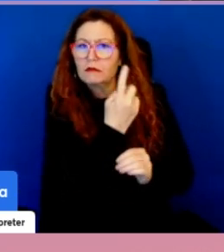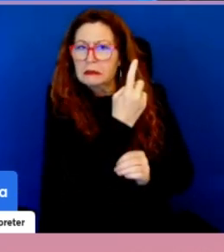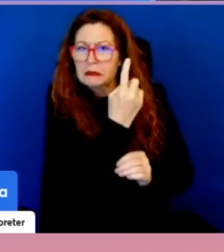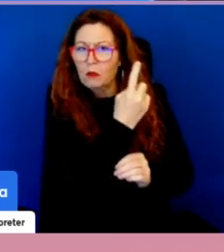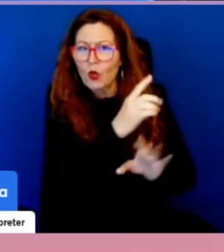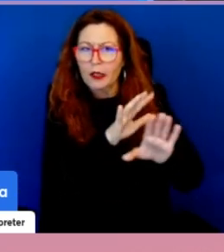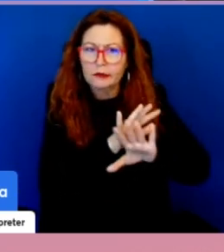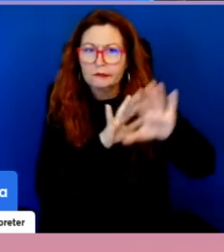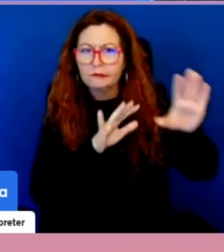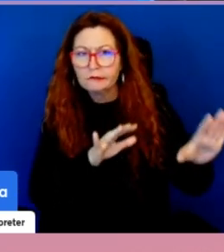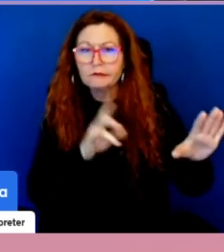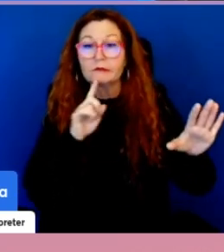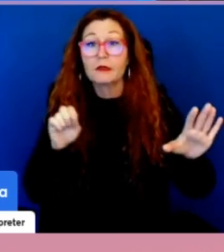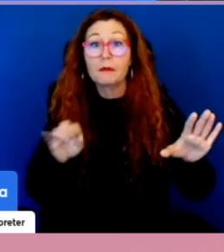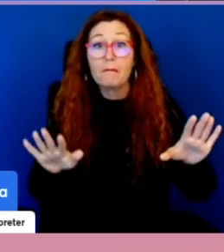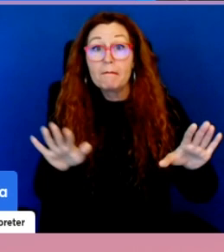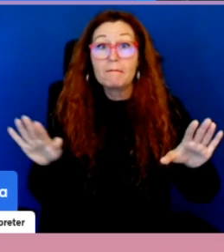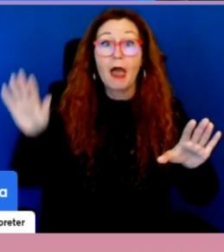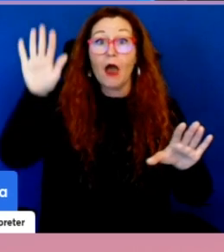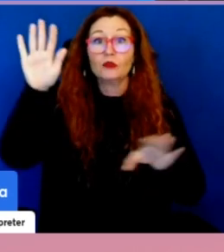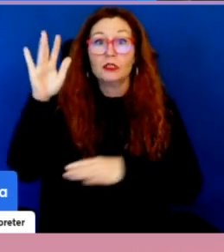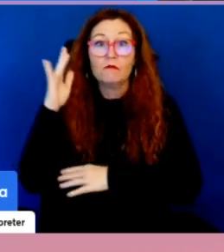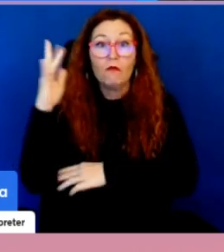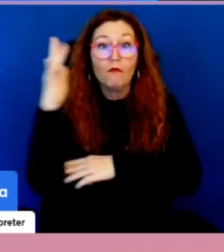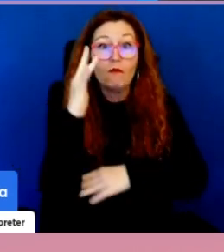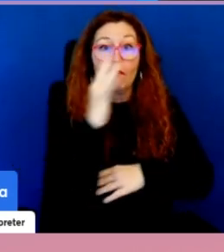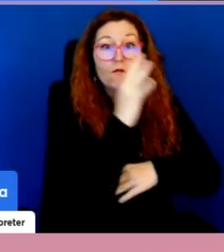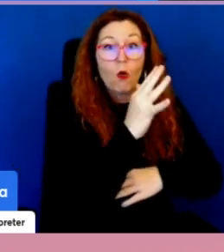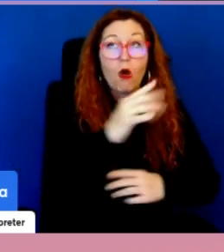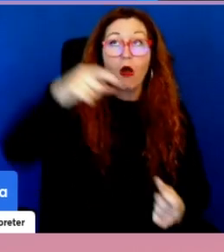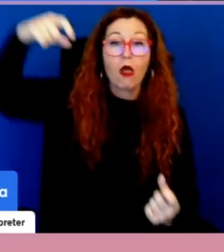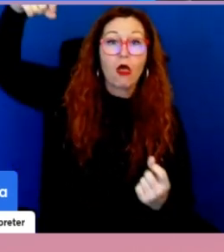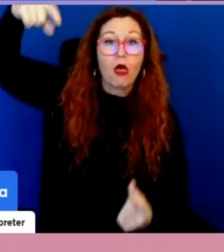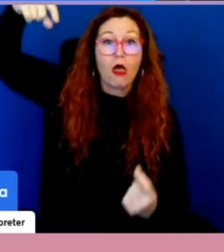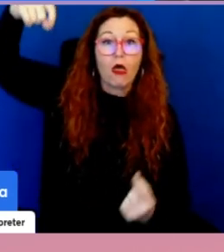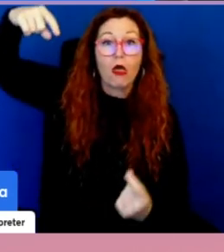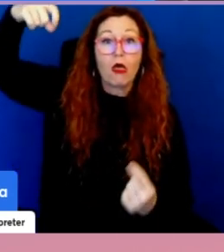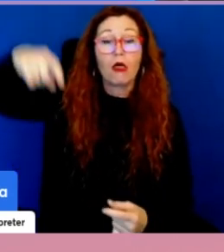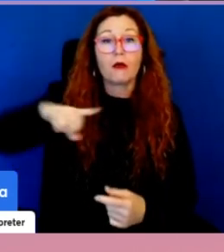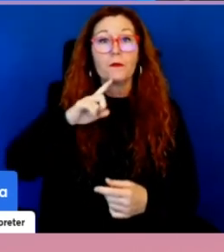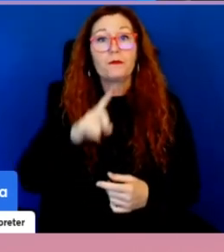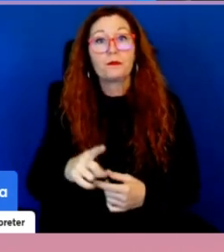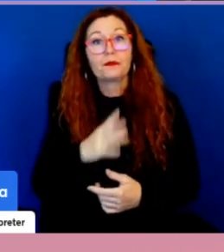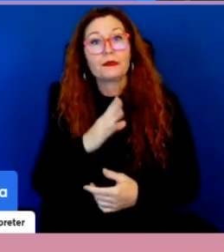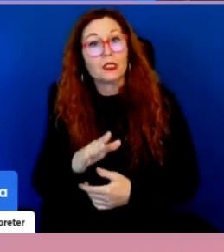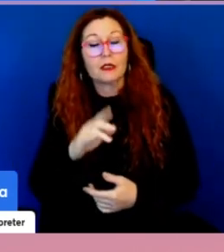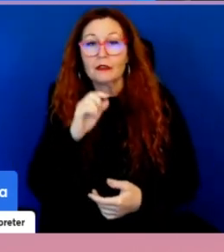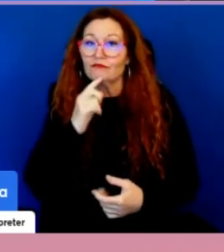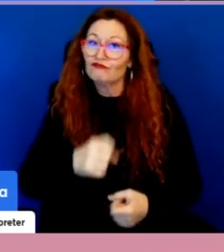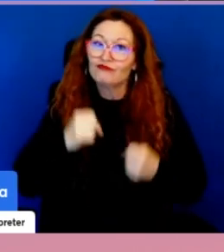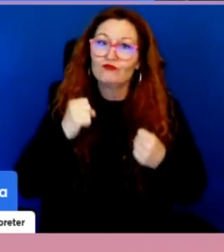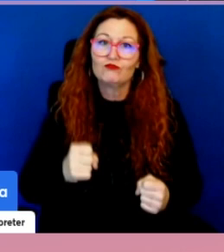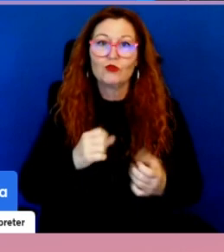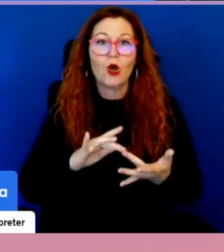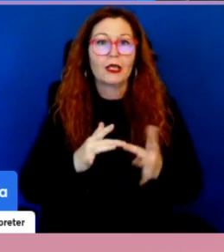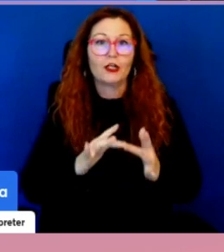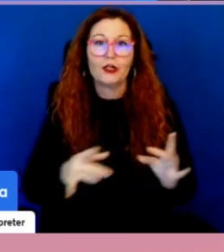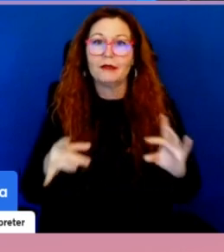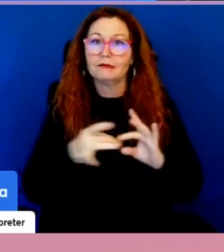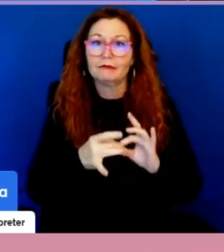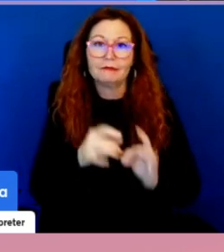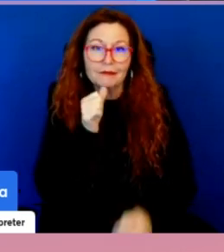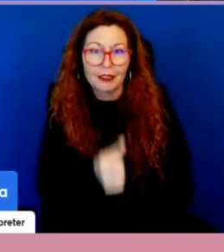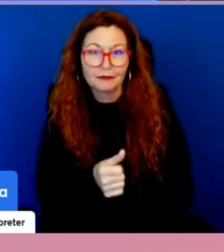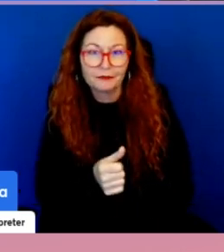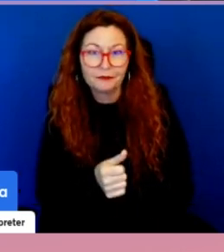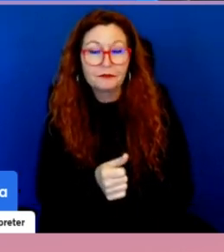in the mountains, out in forests. And one of the constraints they have is low bandwidth connectivity, which in of itself isn't necessarily the end